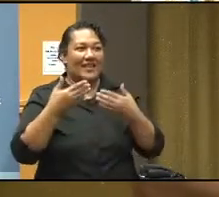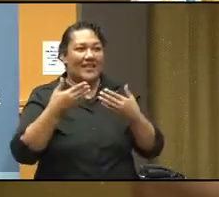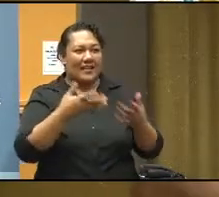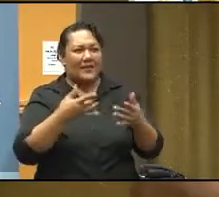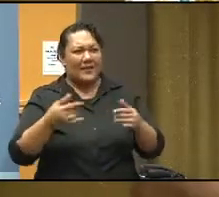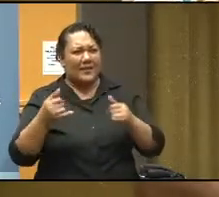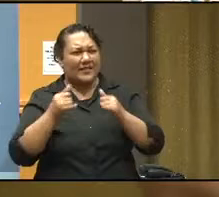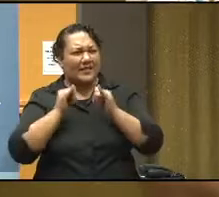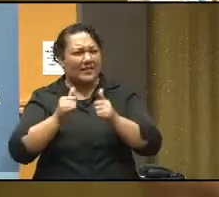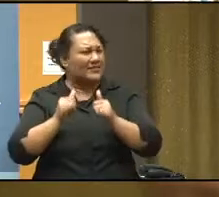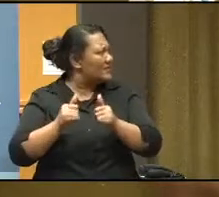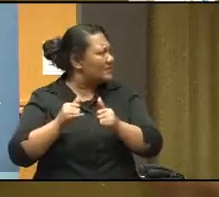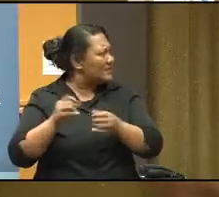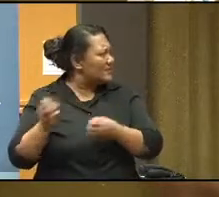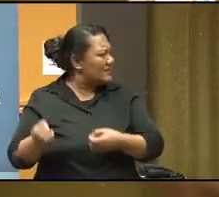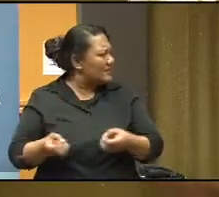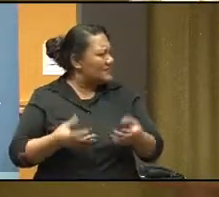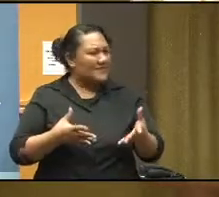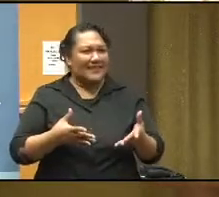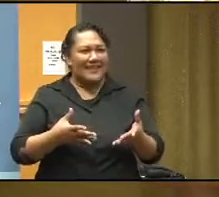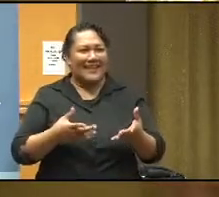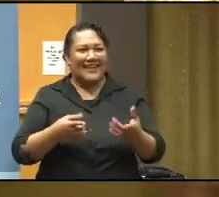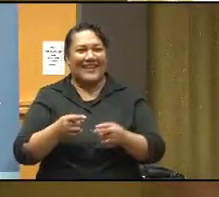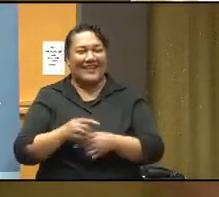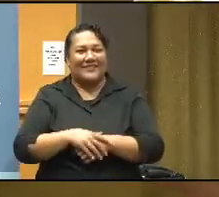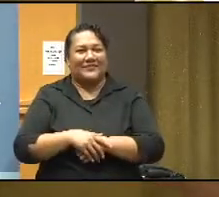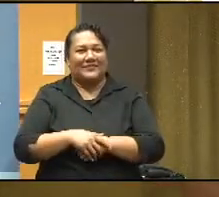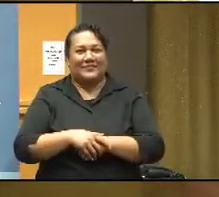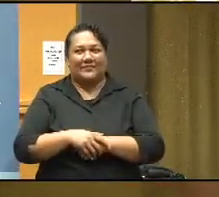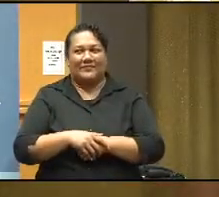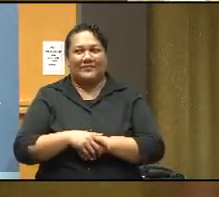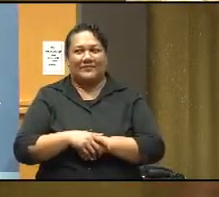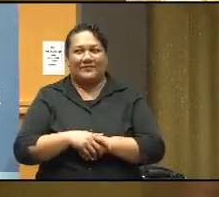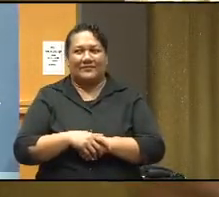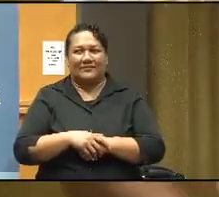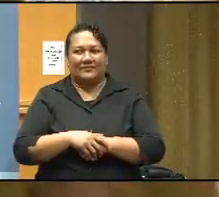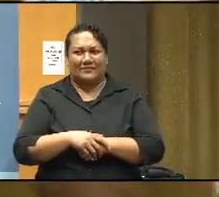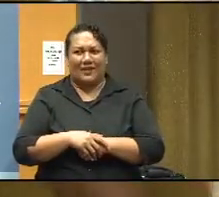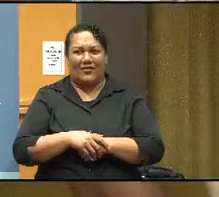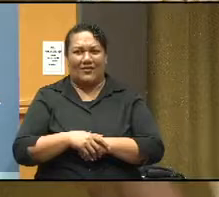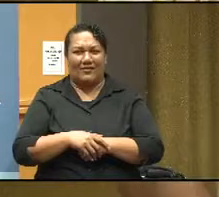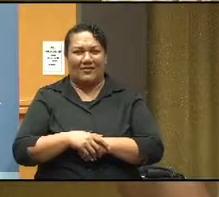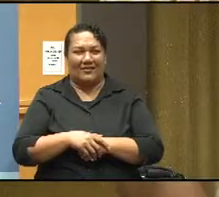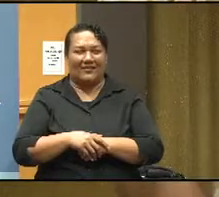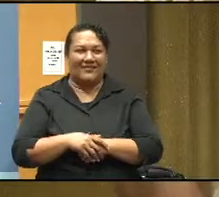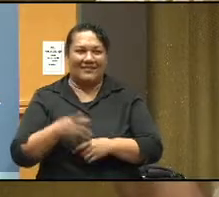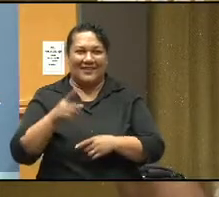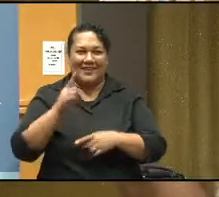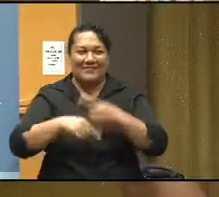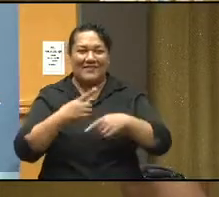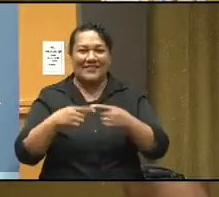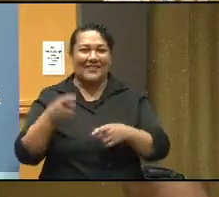assessment tools. There's a fairly endless supply of those, so maybe they can be assessed as well. Our next speaker is the Faculty Teaching Excellence